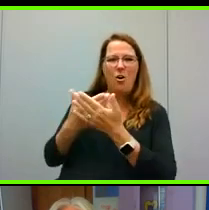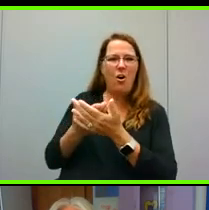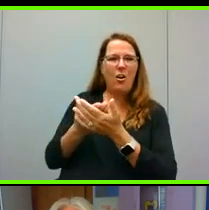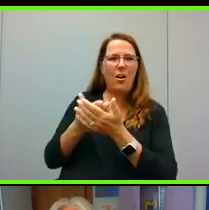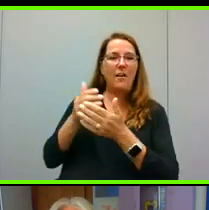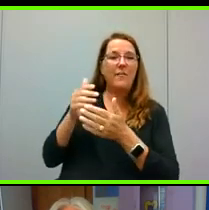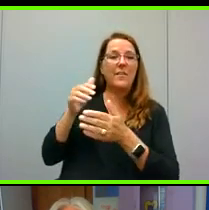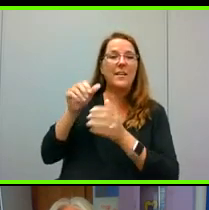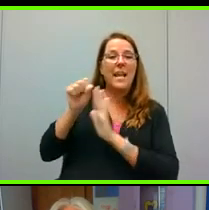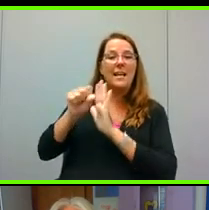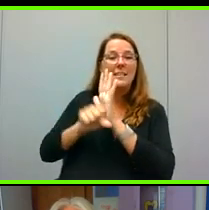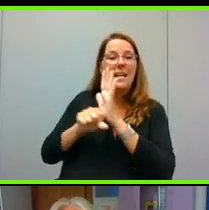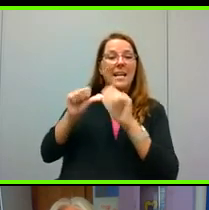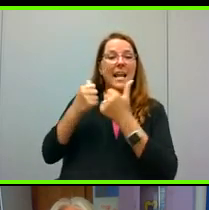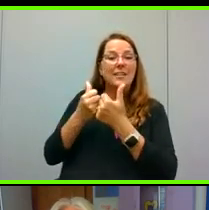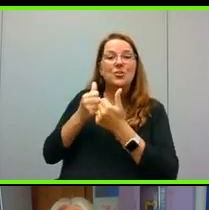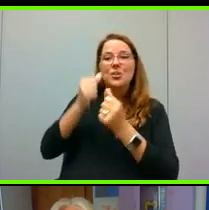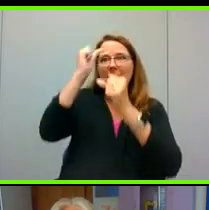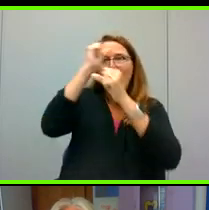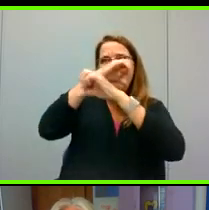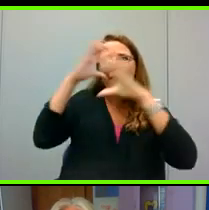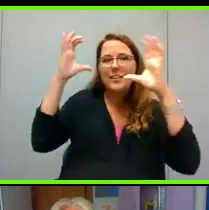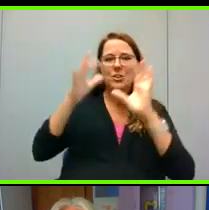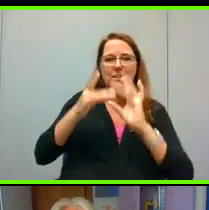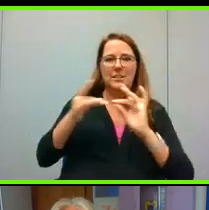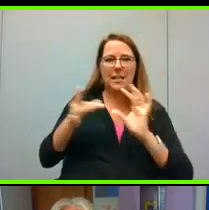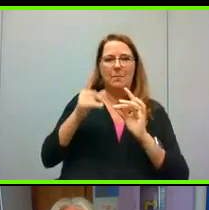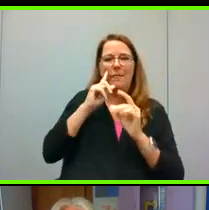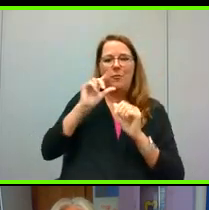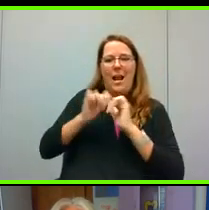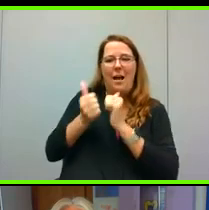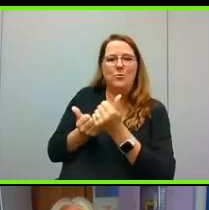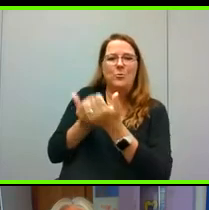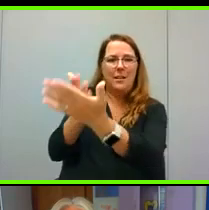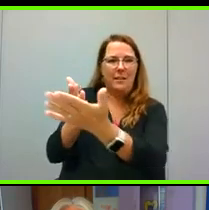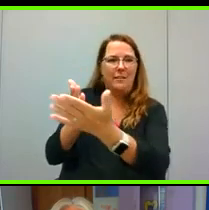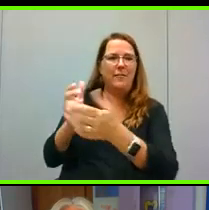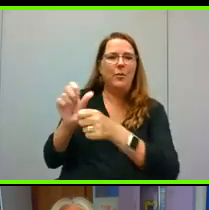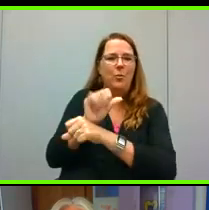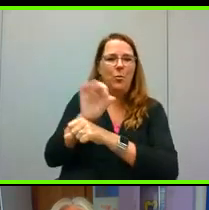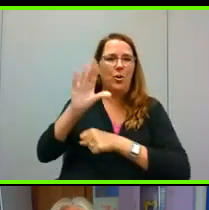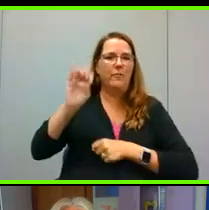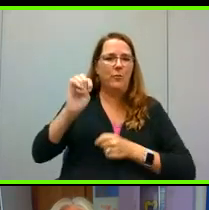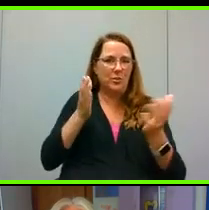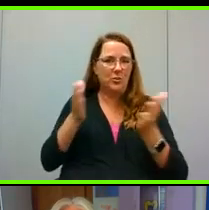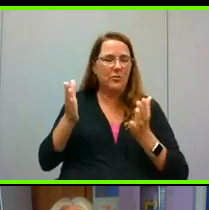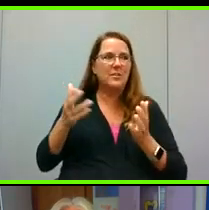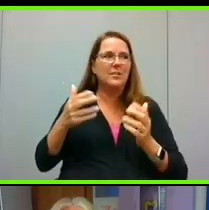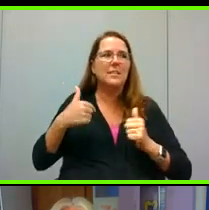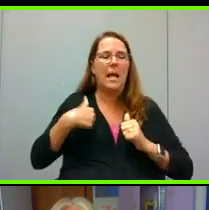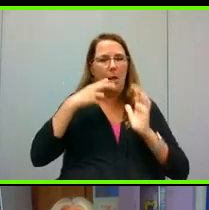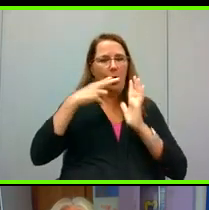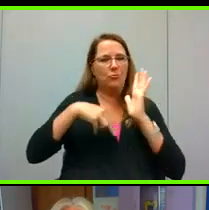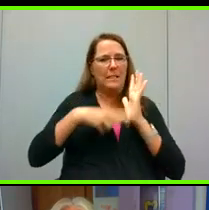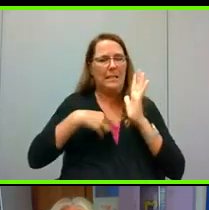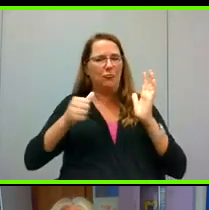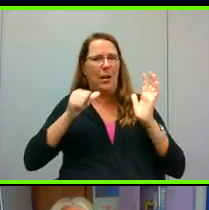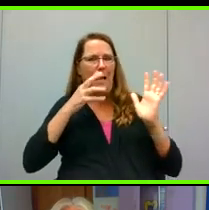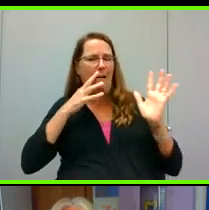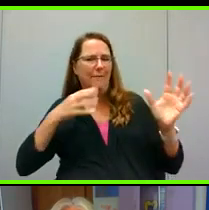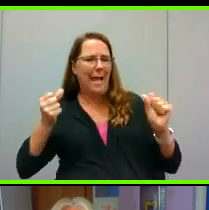vision statement for the delivery of workforce services. And I'm going to read it very, well, try not to go too quickly,